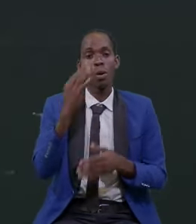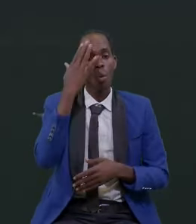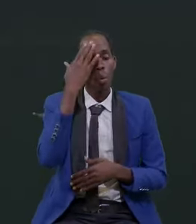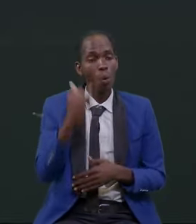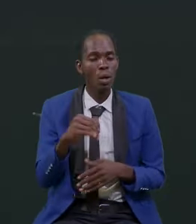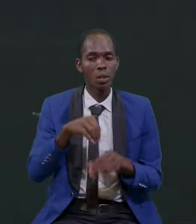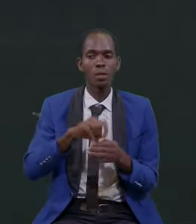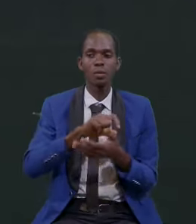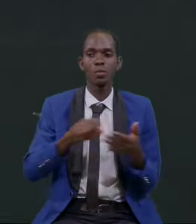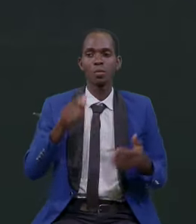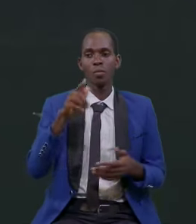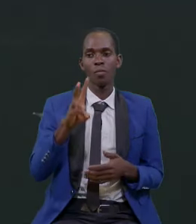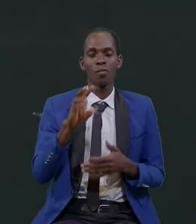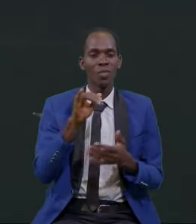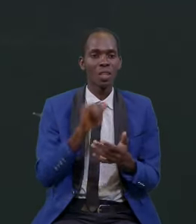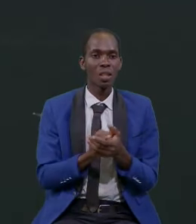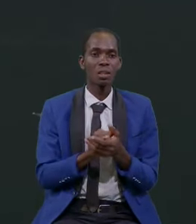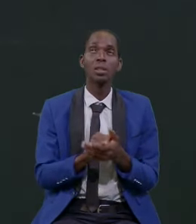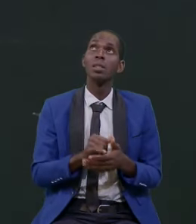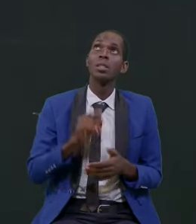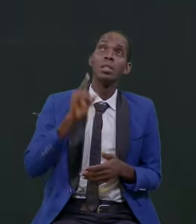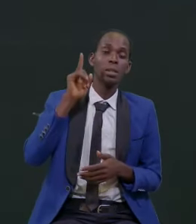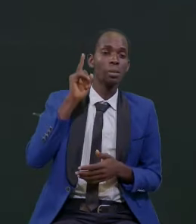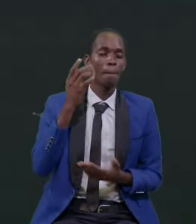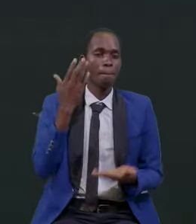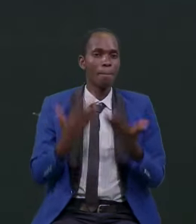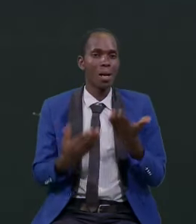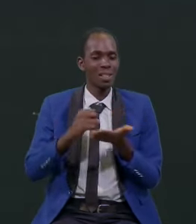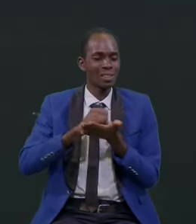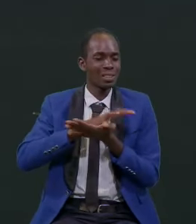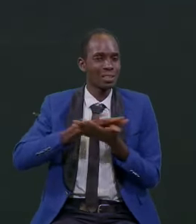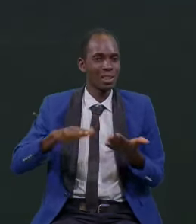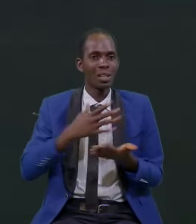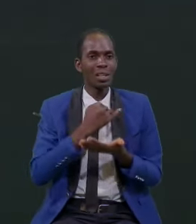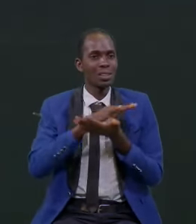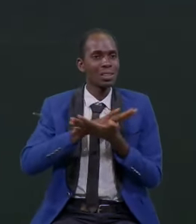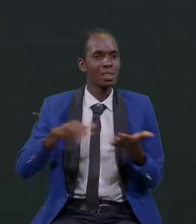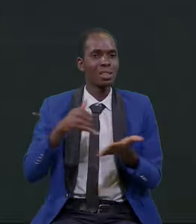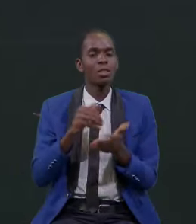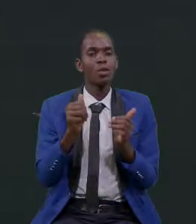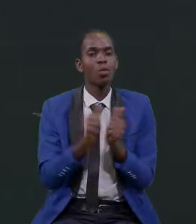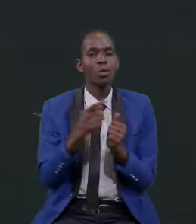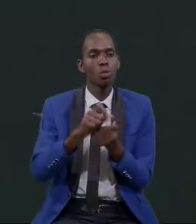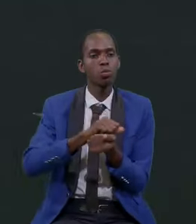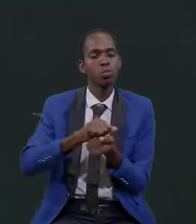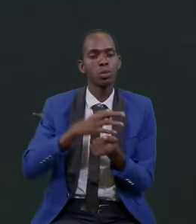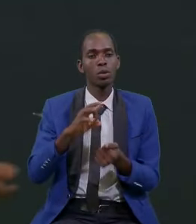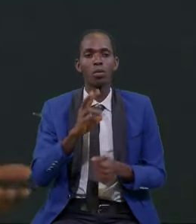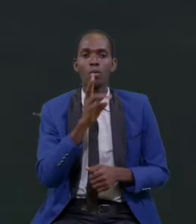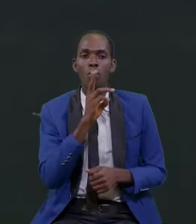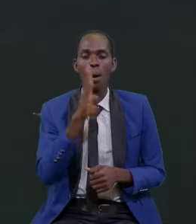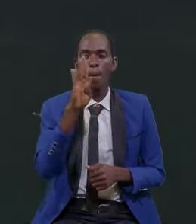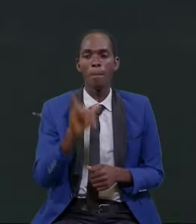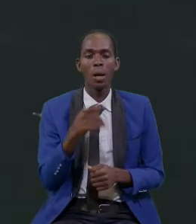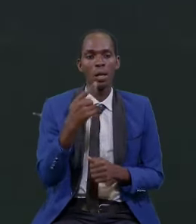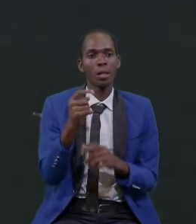might sanctify and cleanse it with the washing of water by the word. Verse 27, so